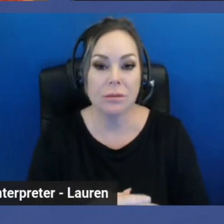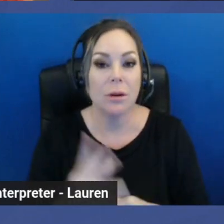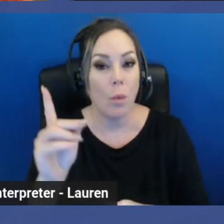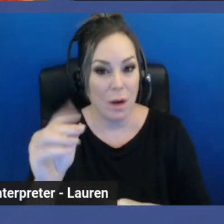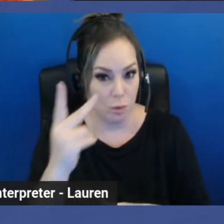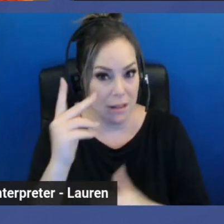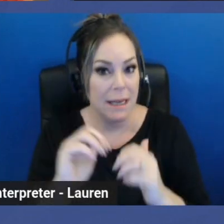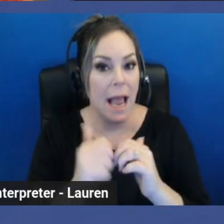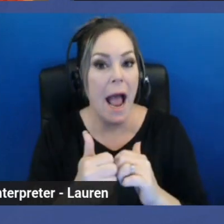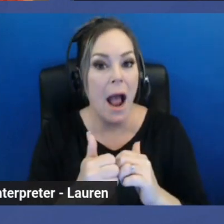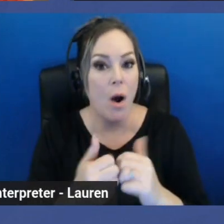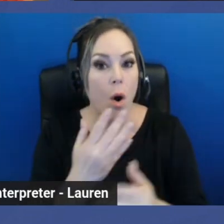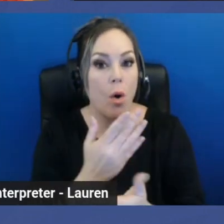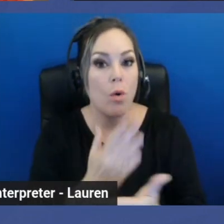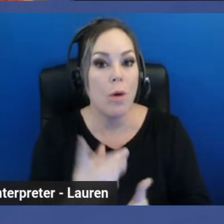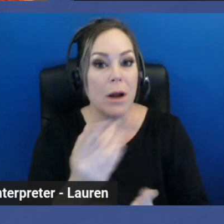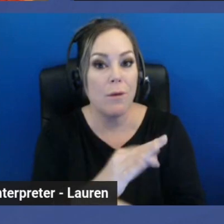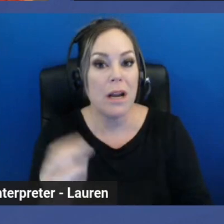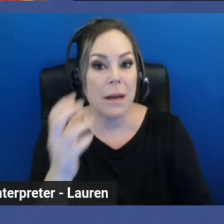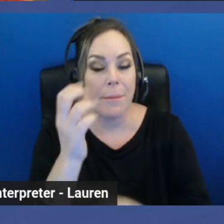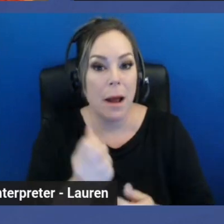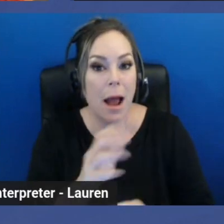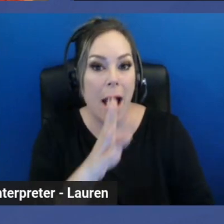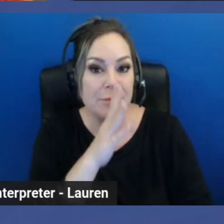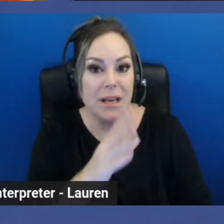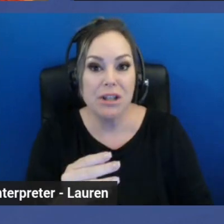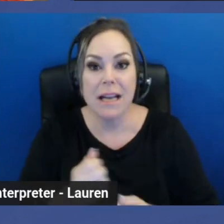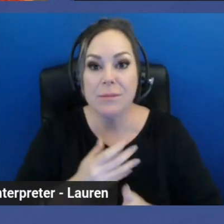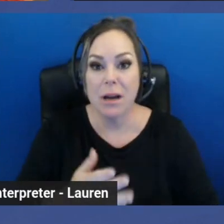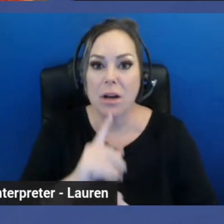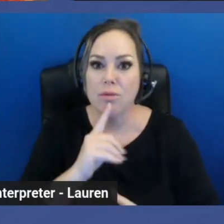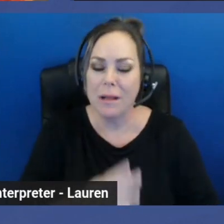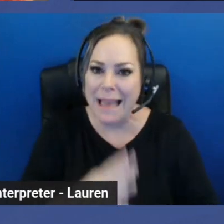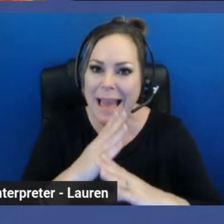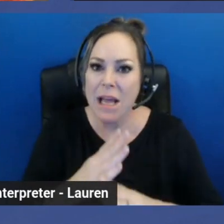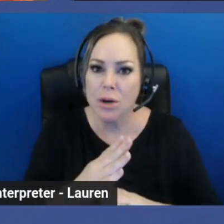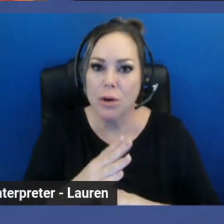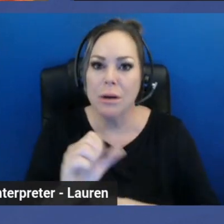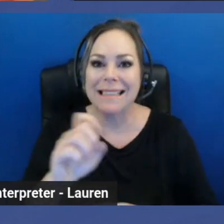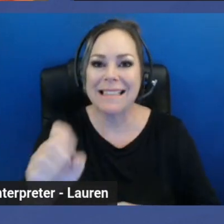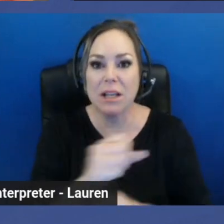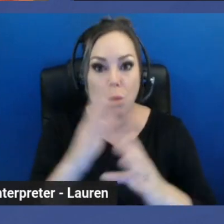how the right to freedom of speech and expression is really hindered there for sex workers, for example,